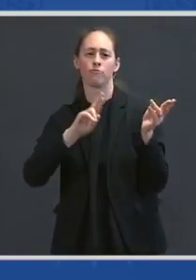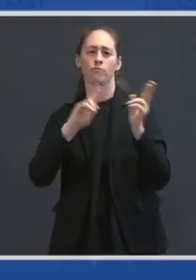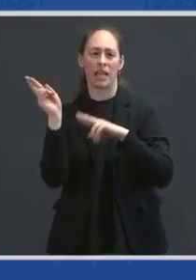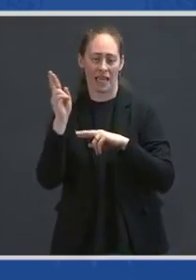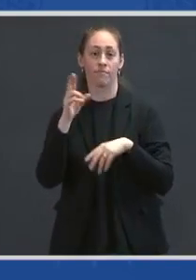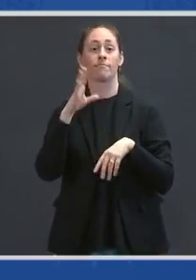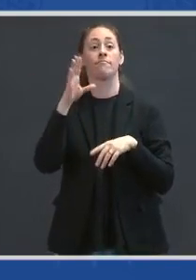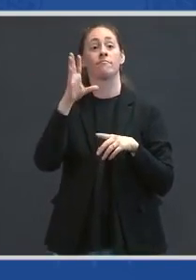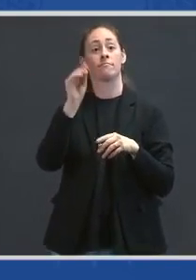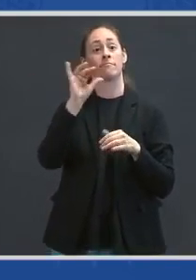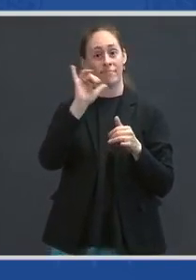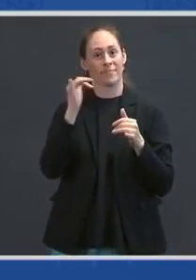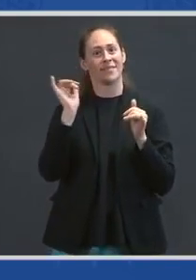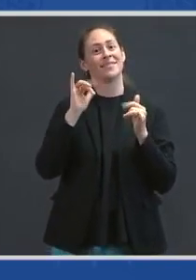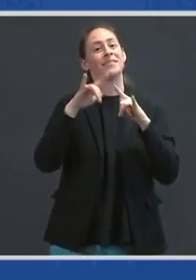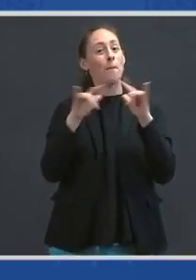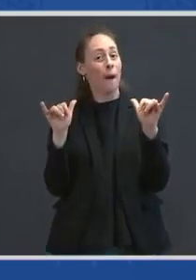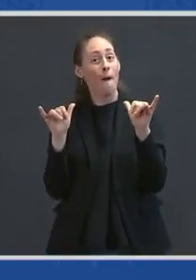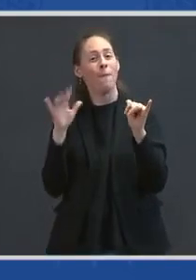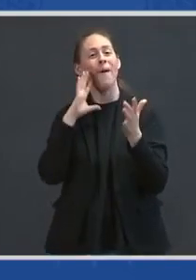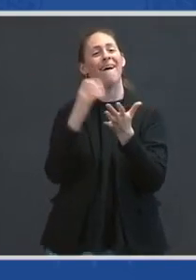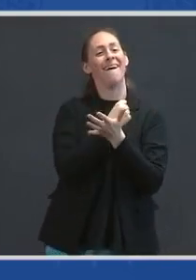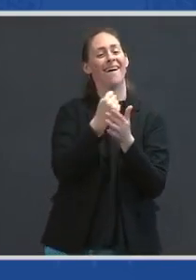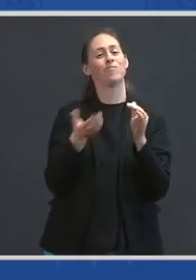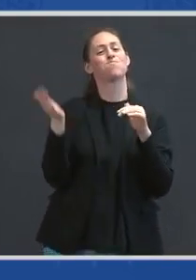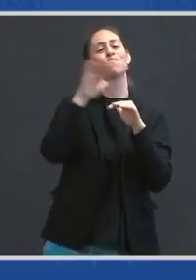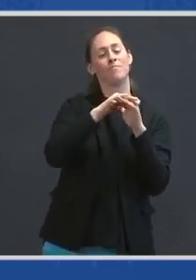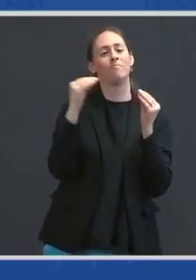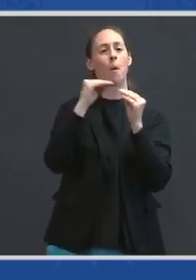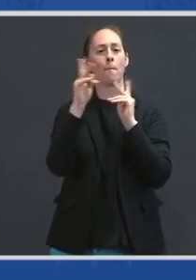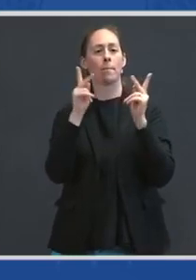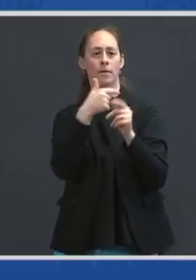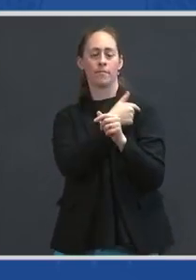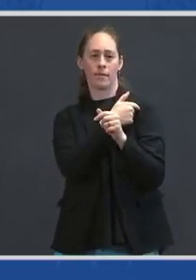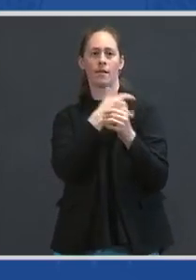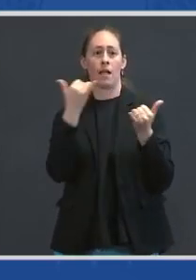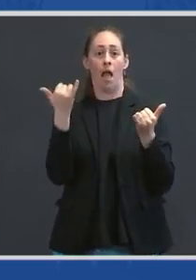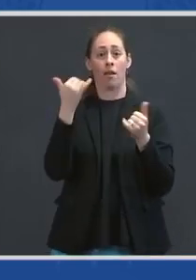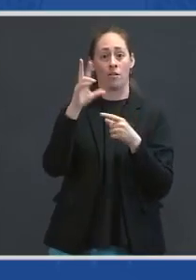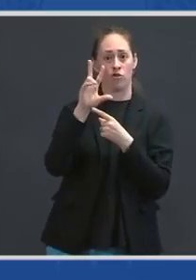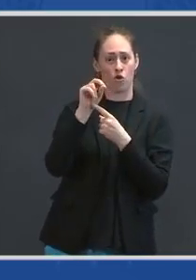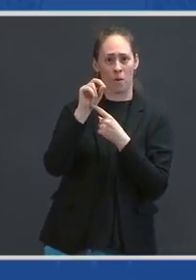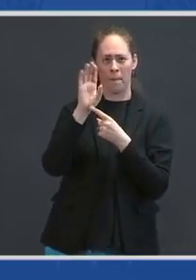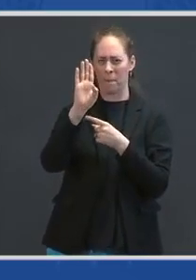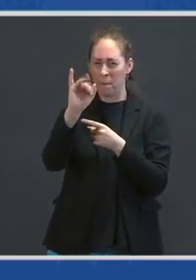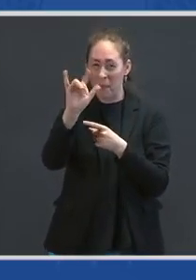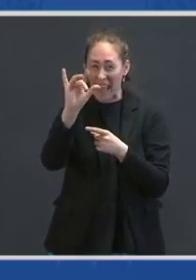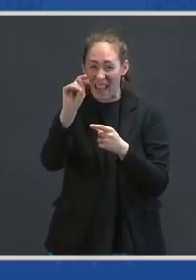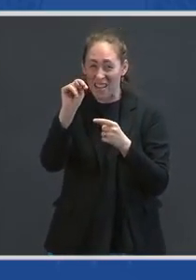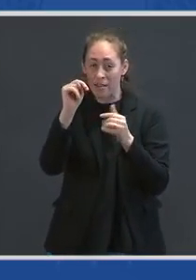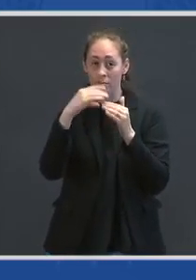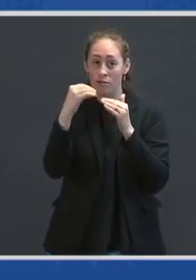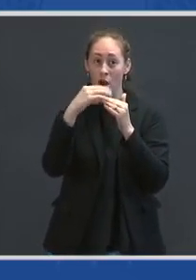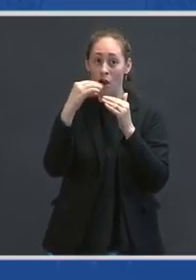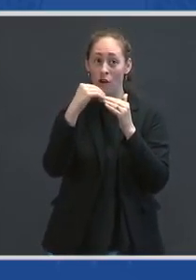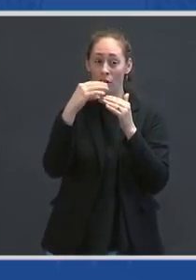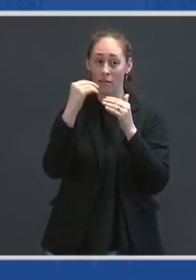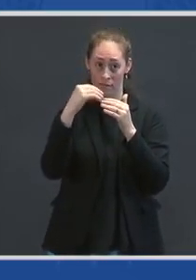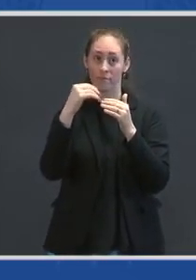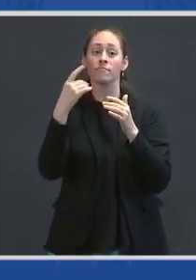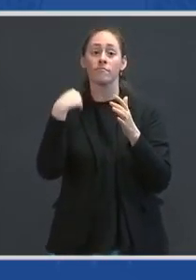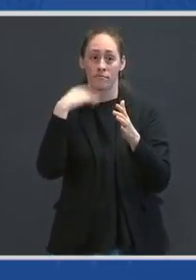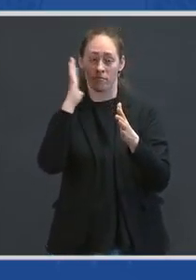we provided $3.8 billion to states, territories, and tribes to create hundreds of